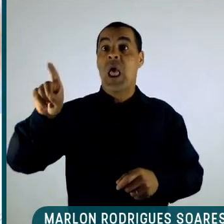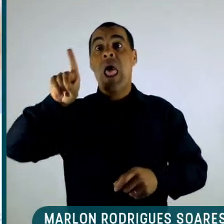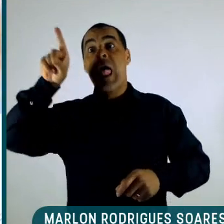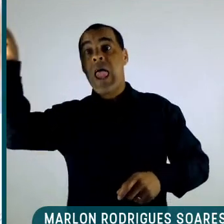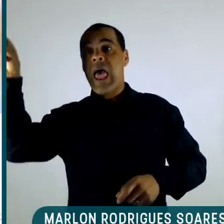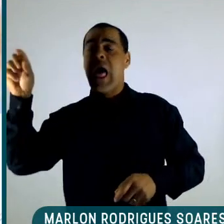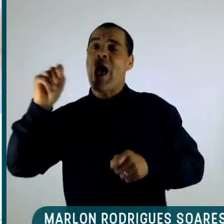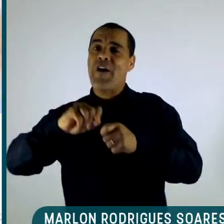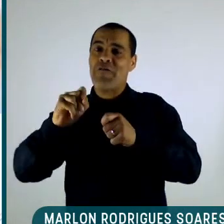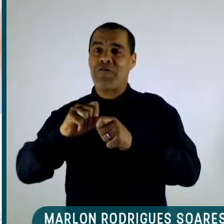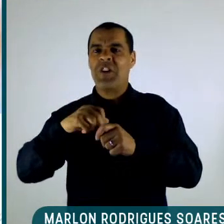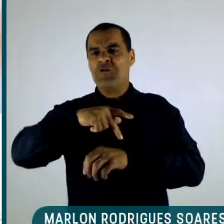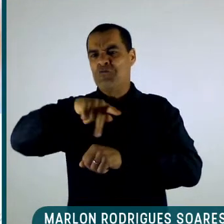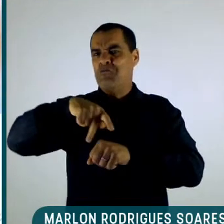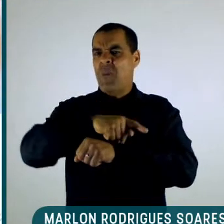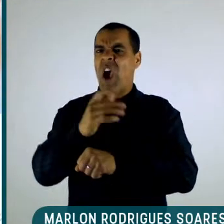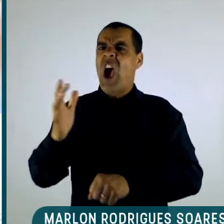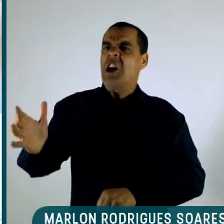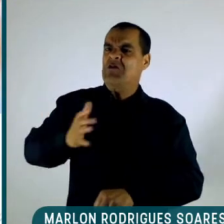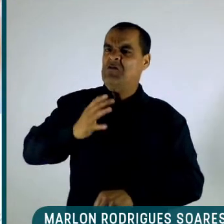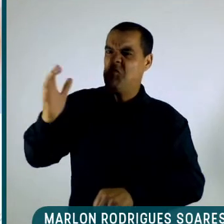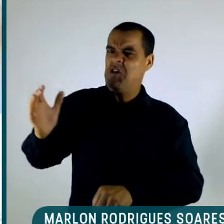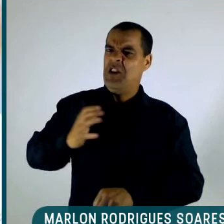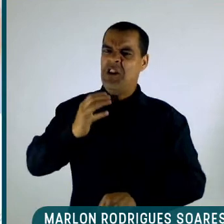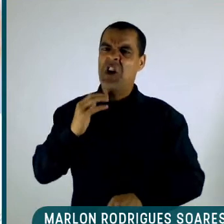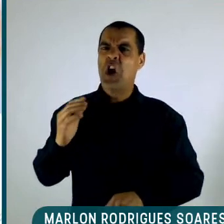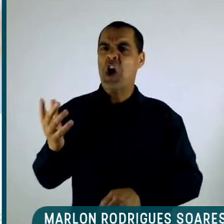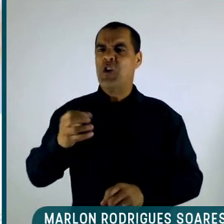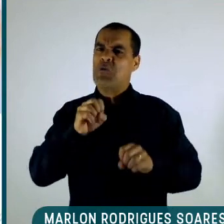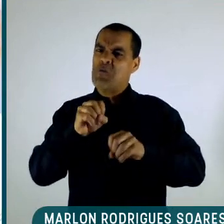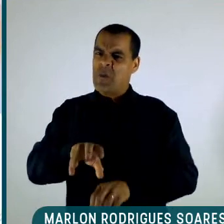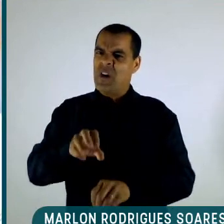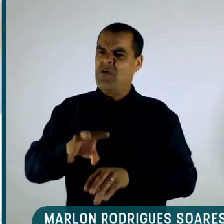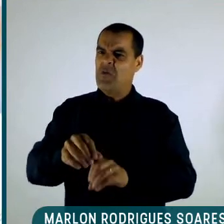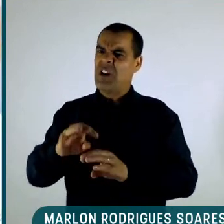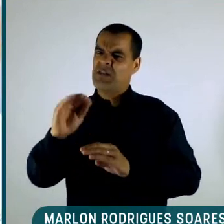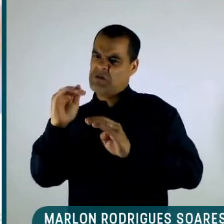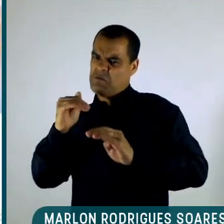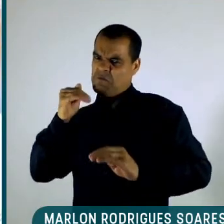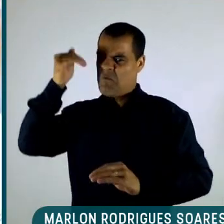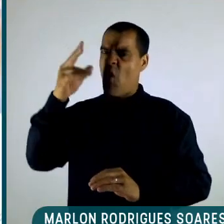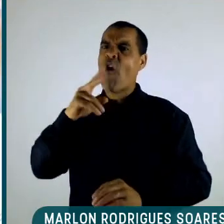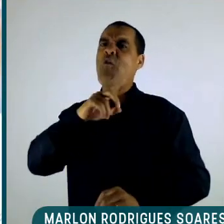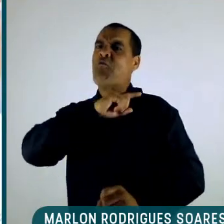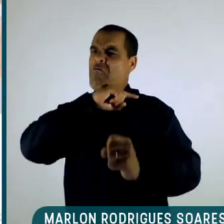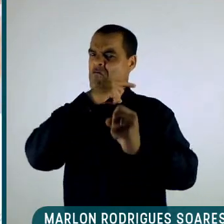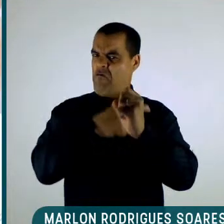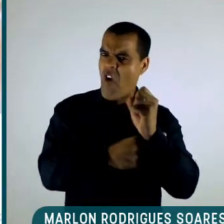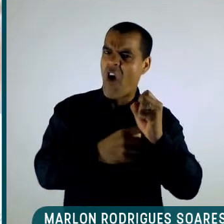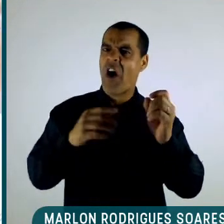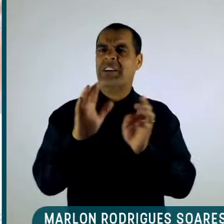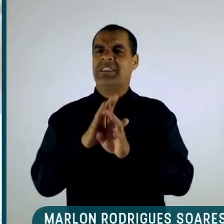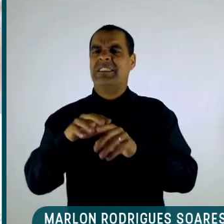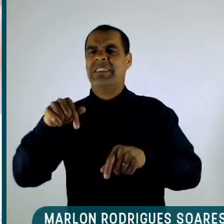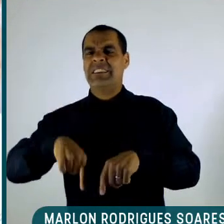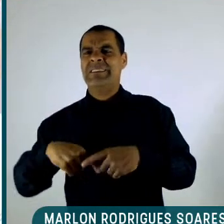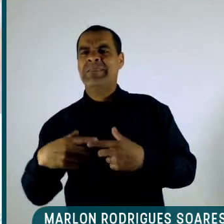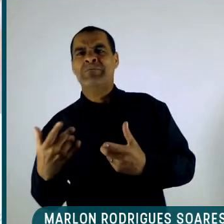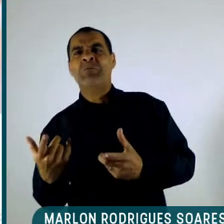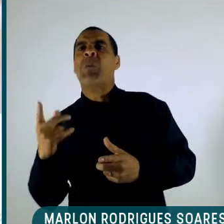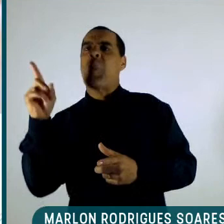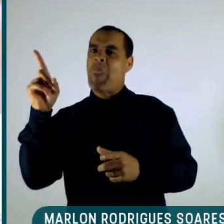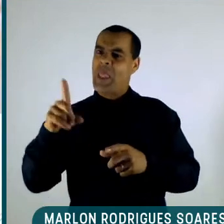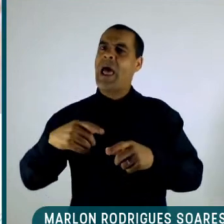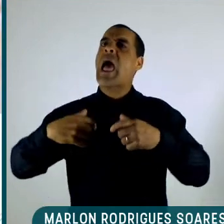that doesn't happen, unfortunately. Of course, the British, they are a population that is